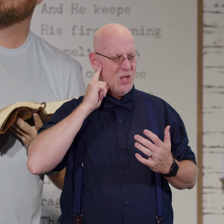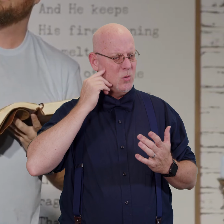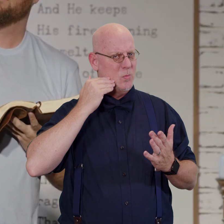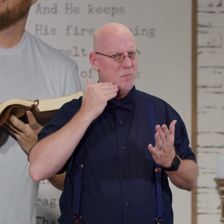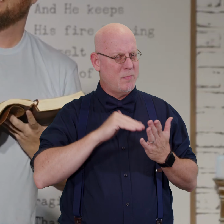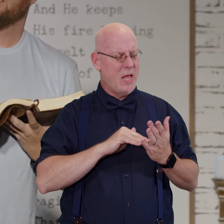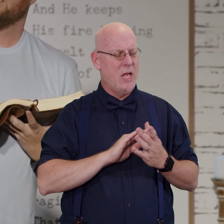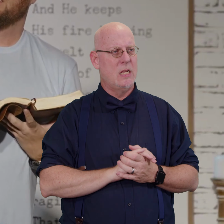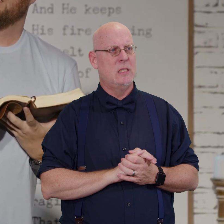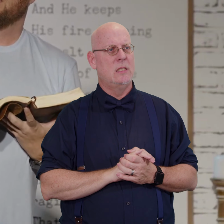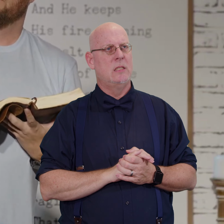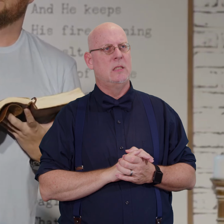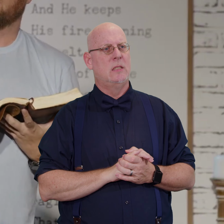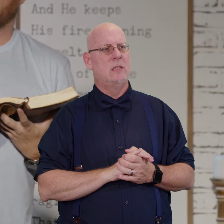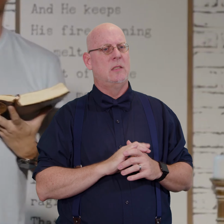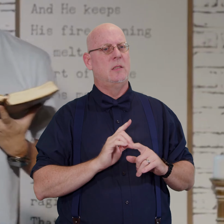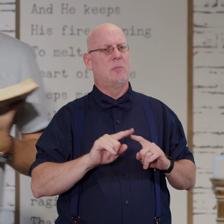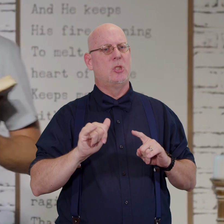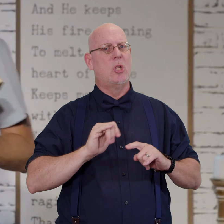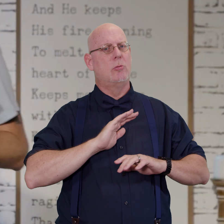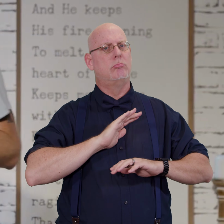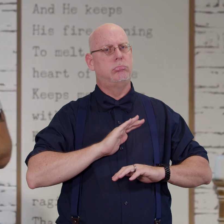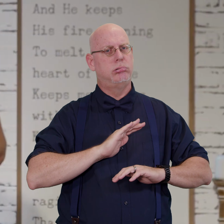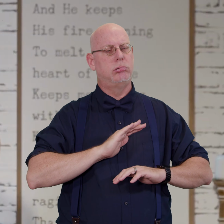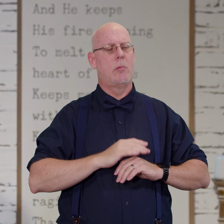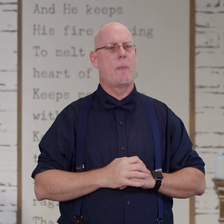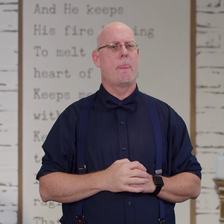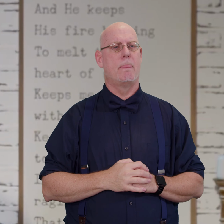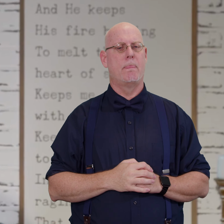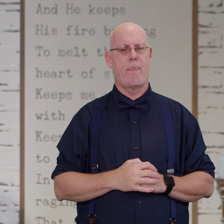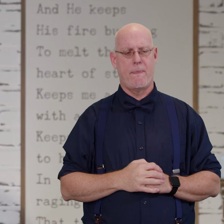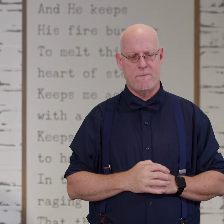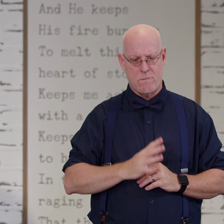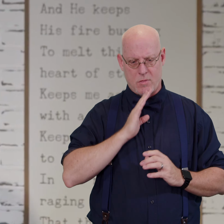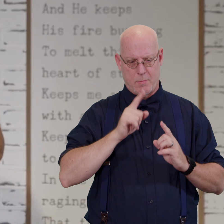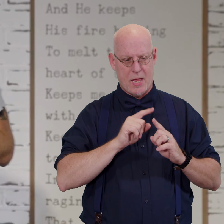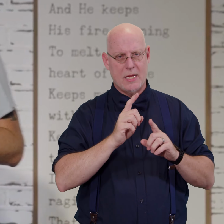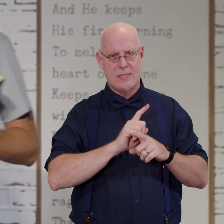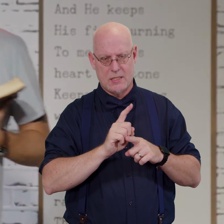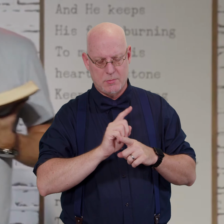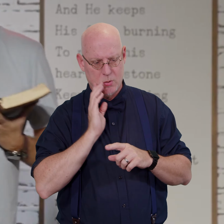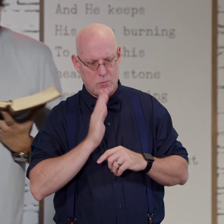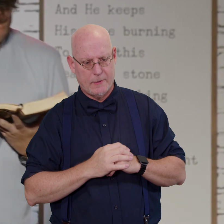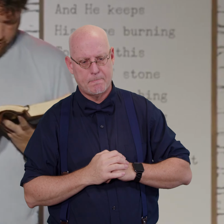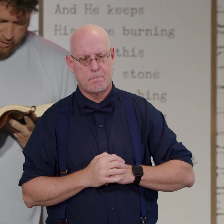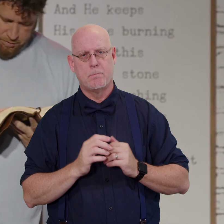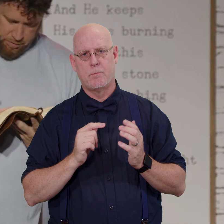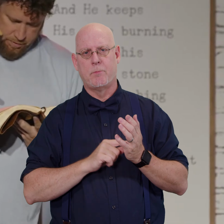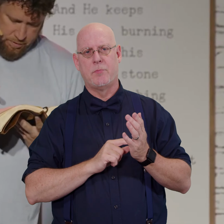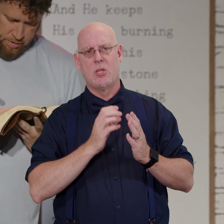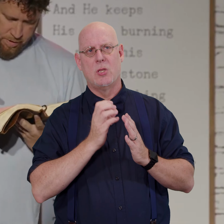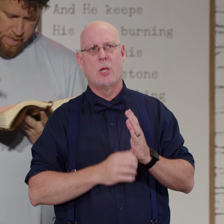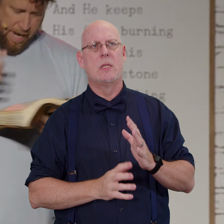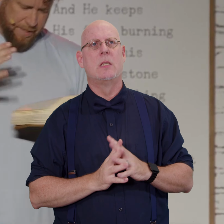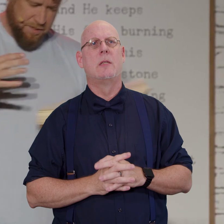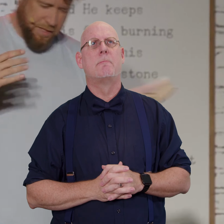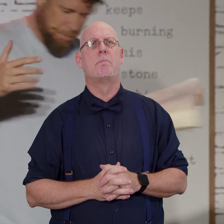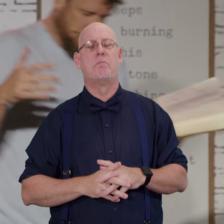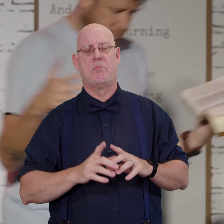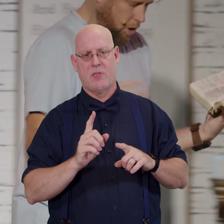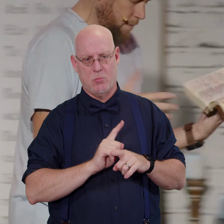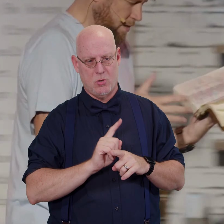foreboding, but it's also reassuring. He's going to talk about discipline here in this text. And